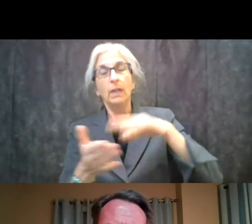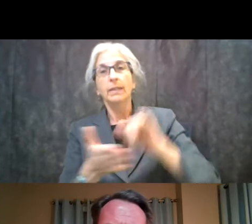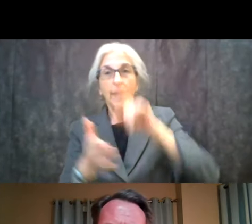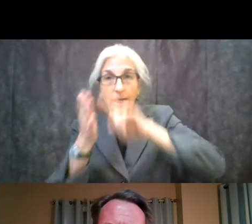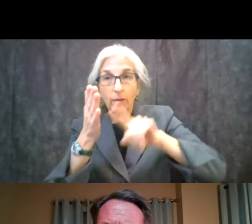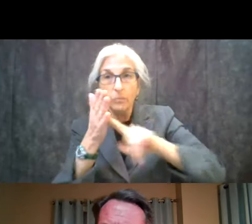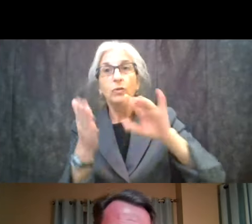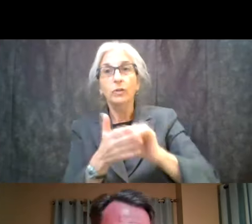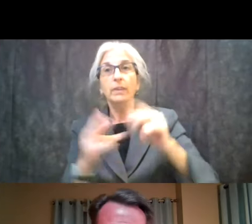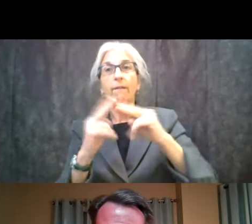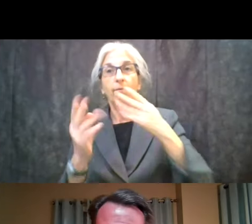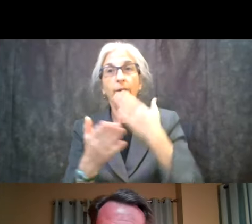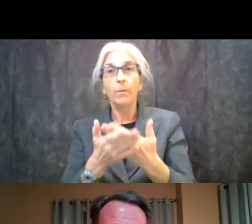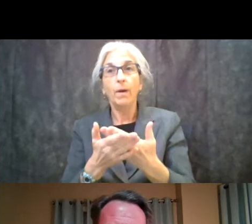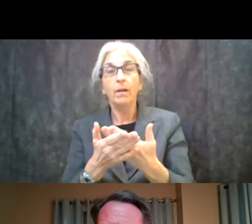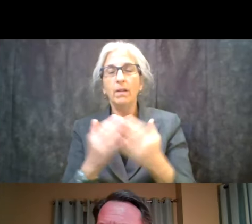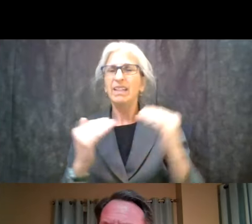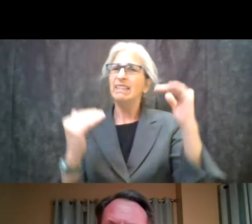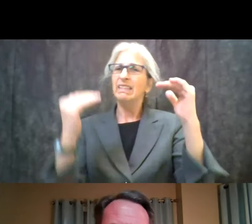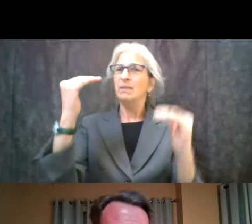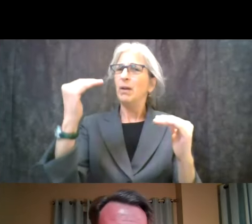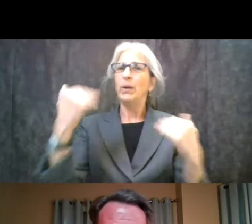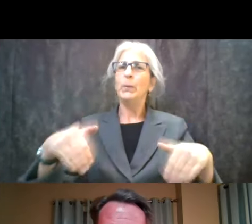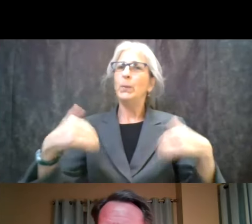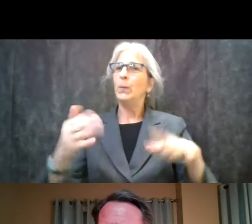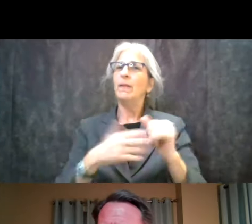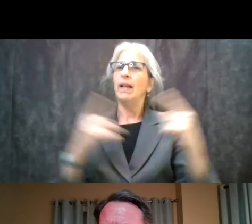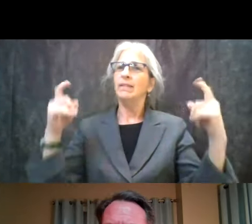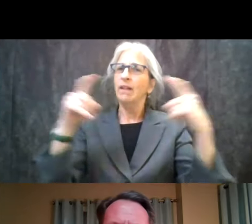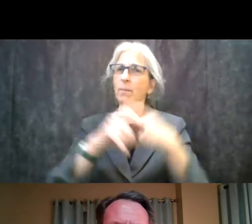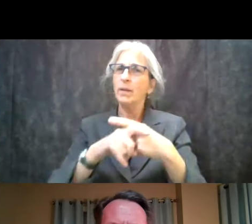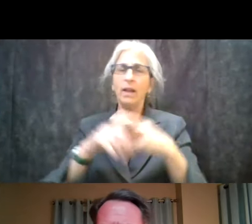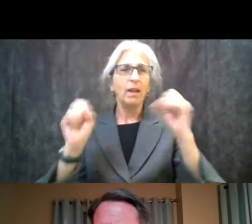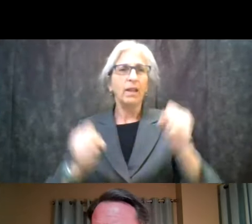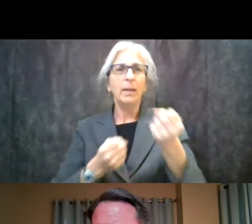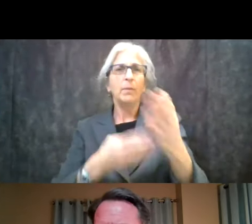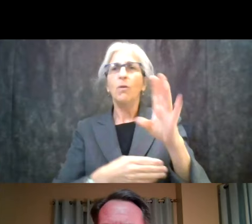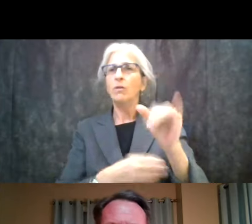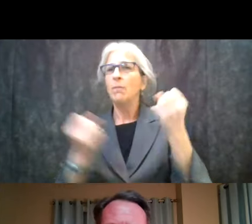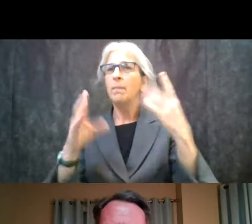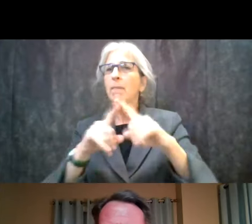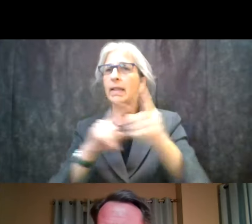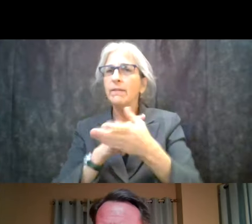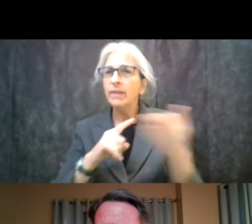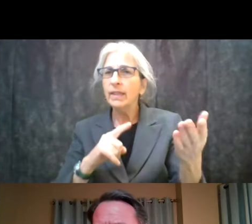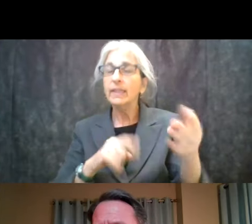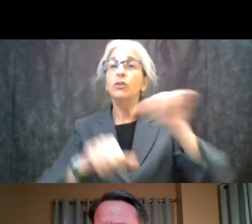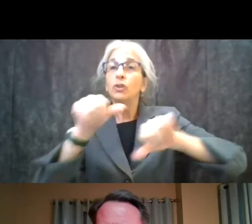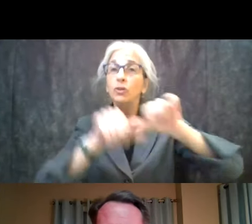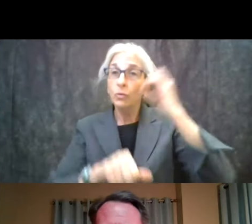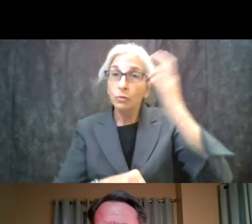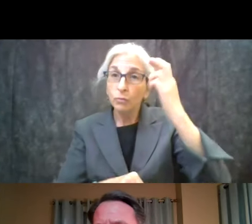So disparities are always complicated. They can be caused by lots of things, social reasons, access to